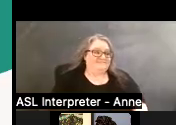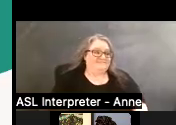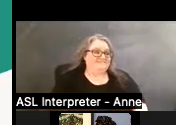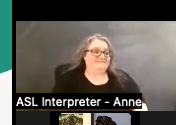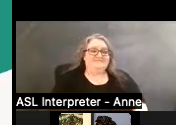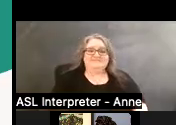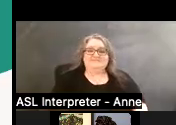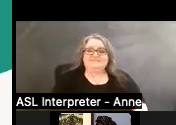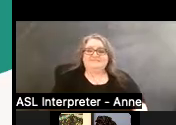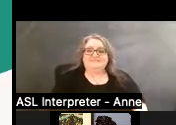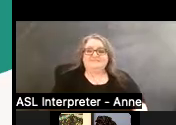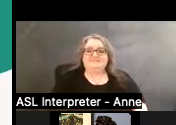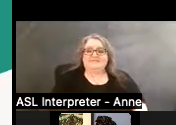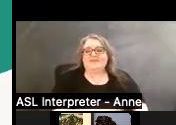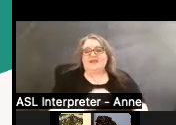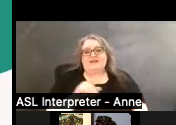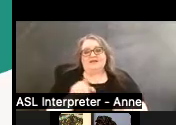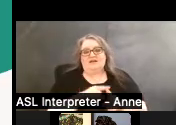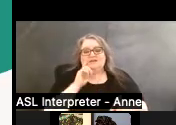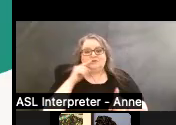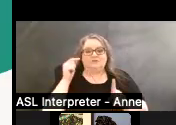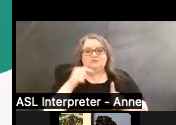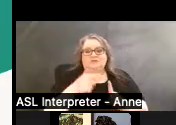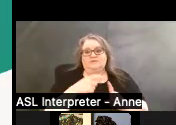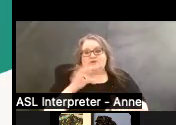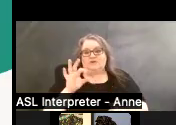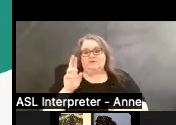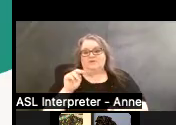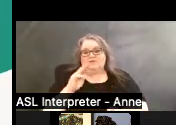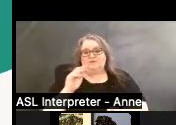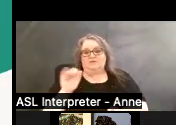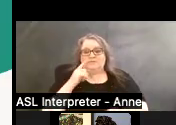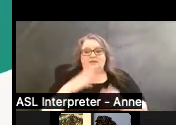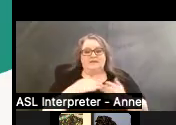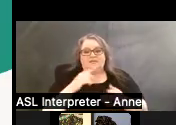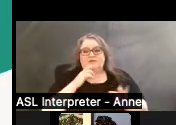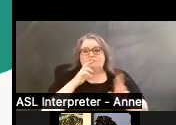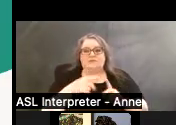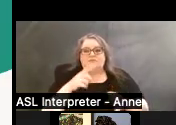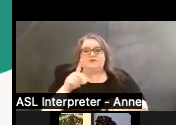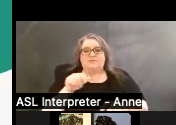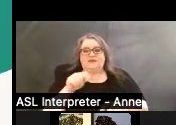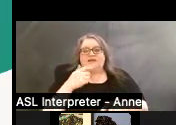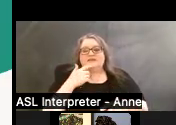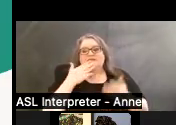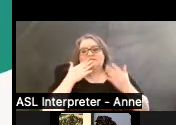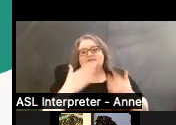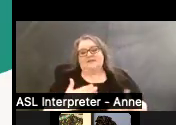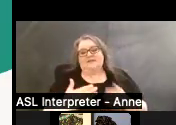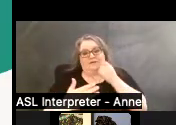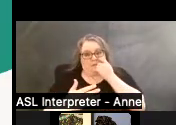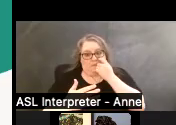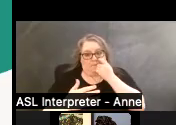And just to round off that point from Funmi, although you have a response from Dana, who says, thank you, Lavon and Shenna.